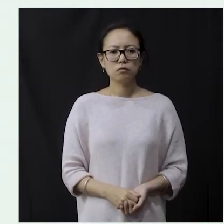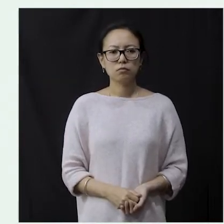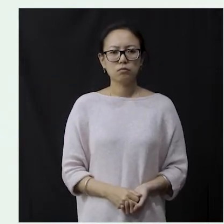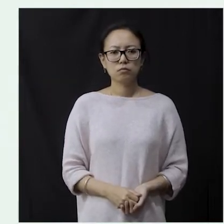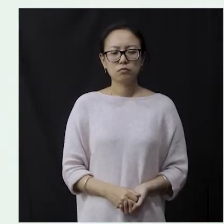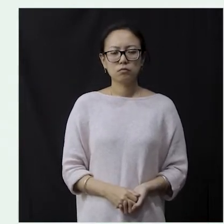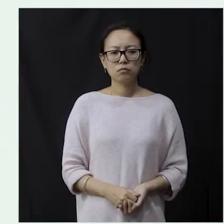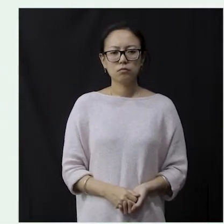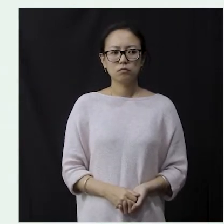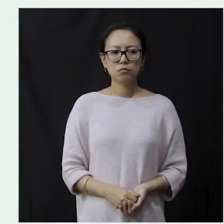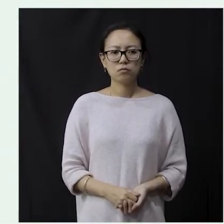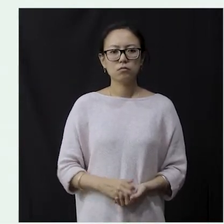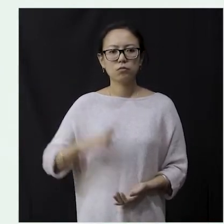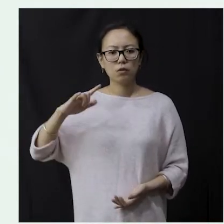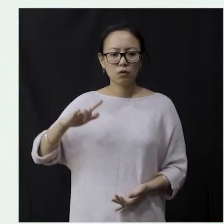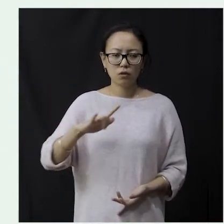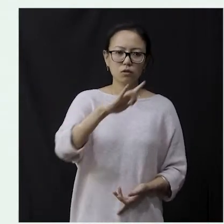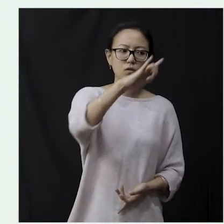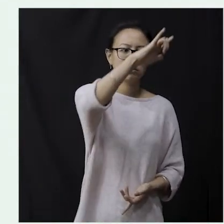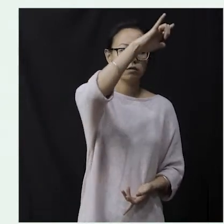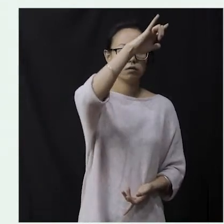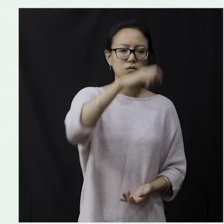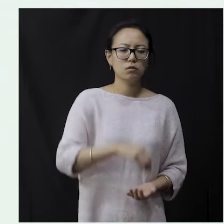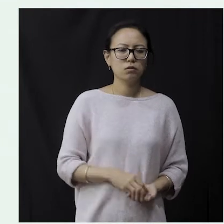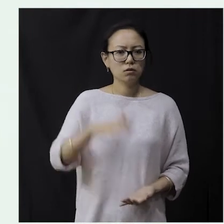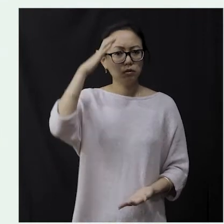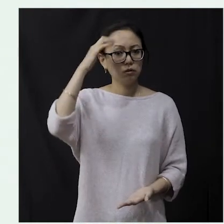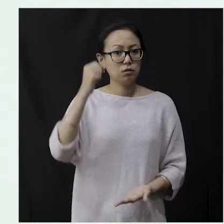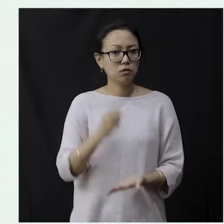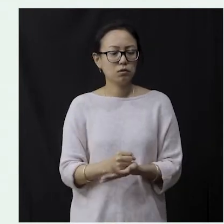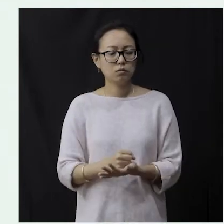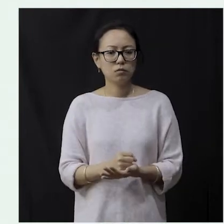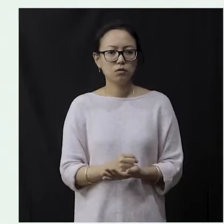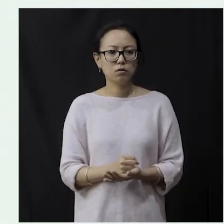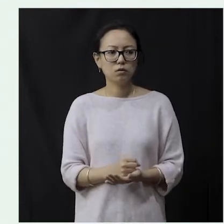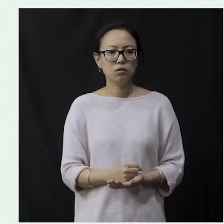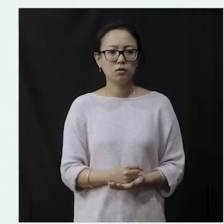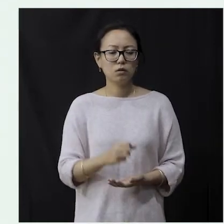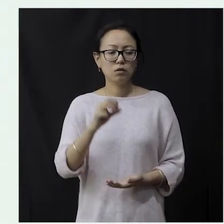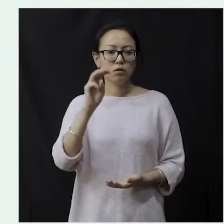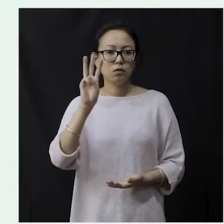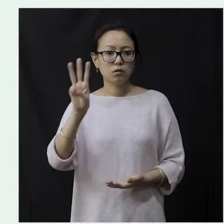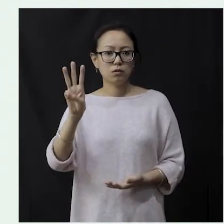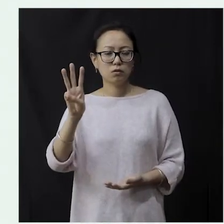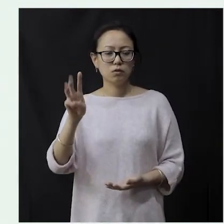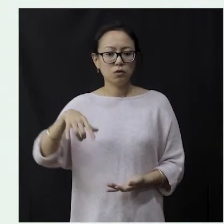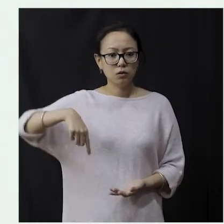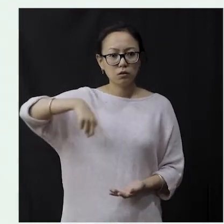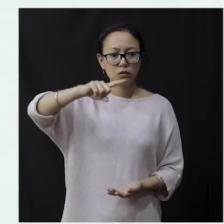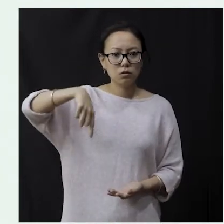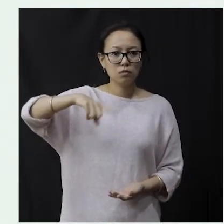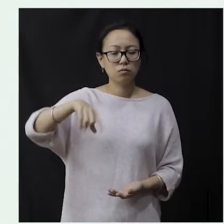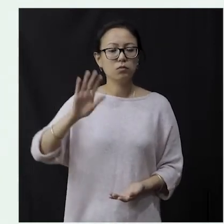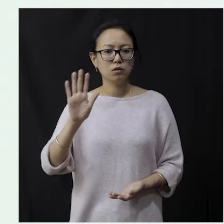Okay, coming to air transport. Remember, we have three main types of transport: